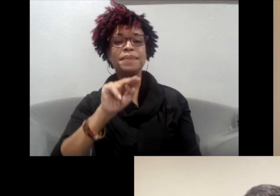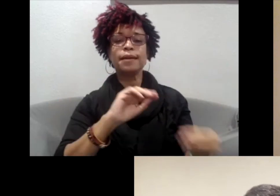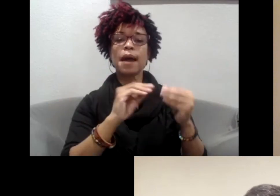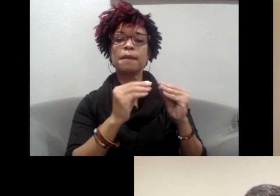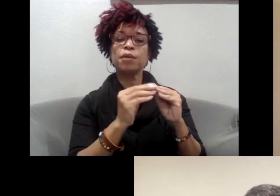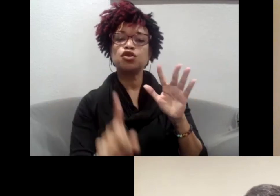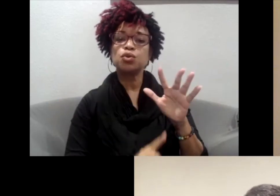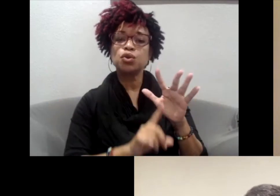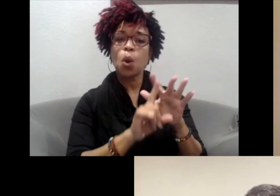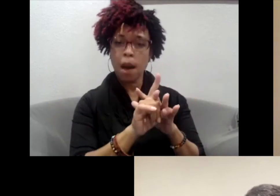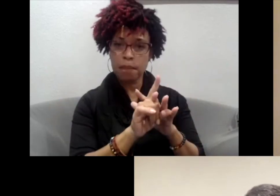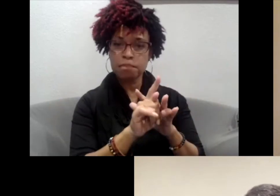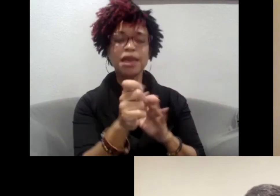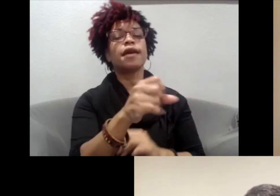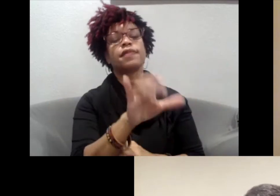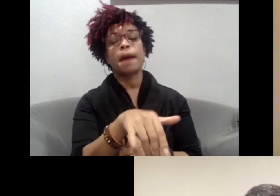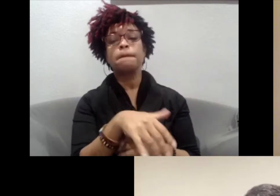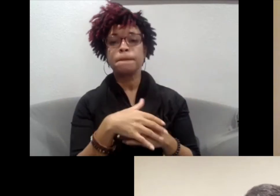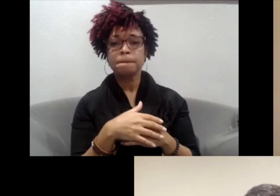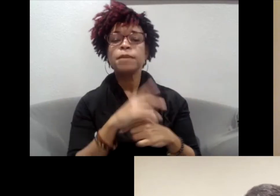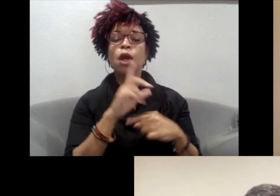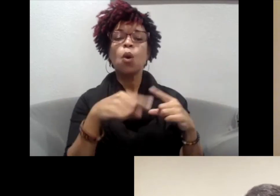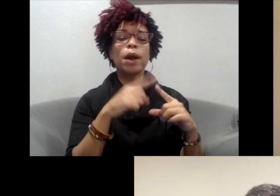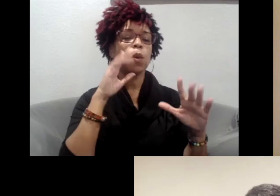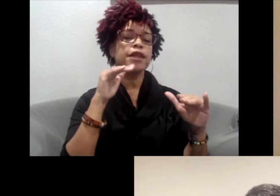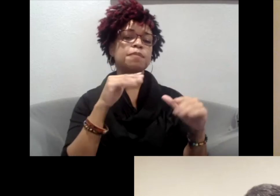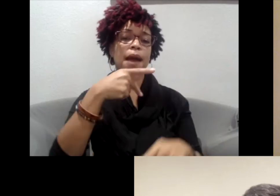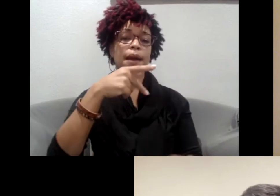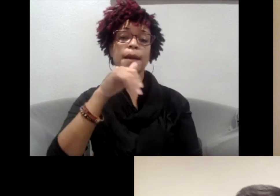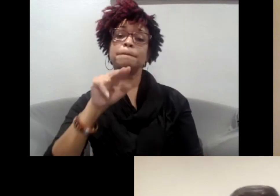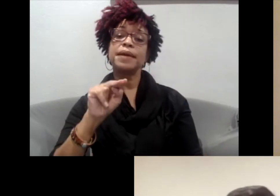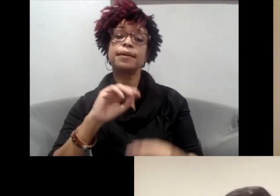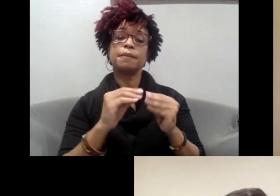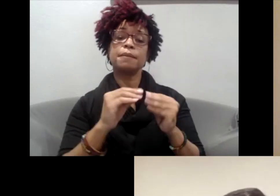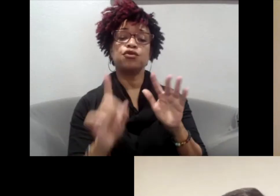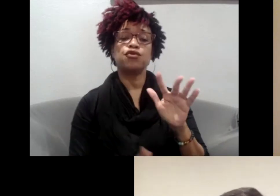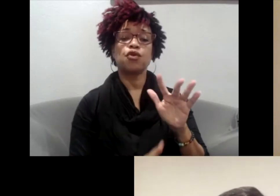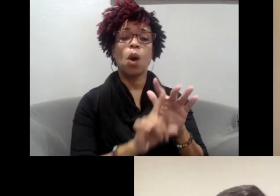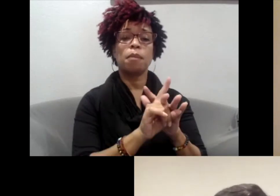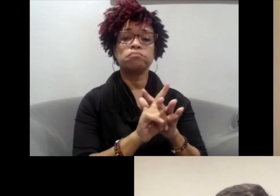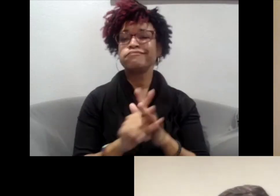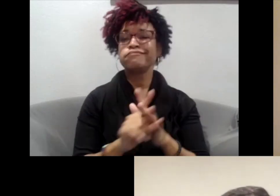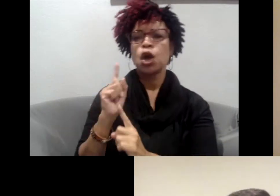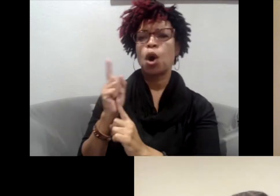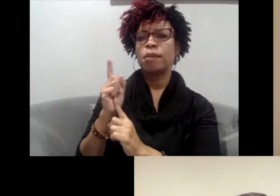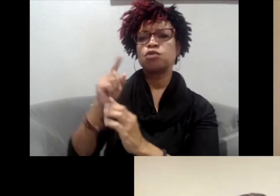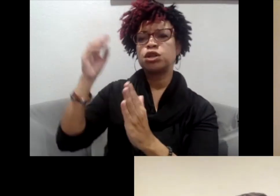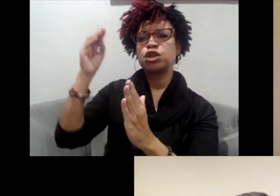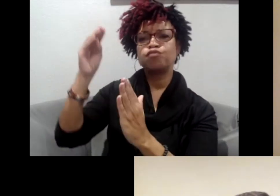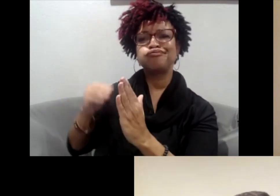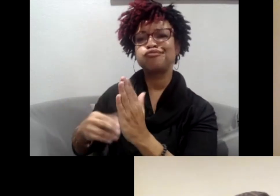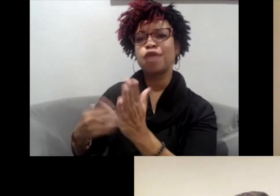And yes, when can we expect the PIN number to arrive? Moments after completing the registration